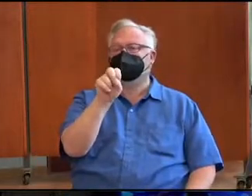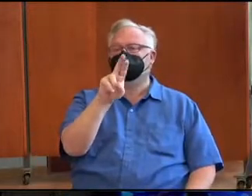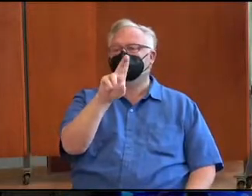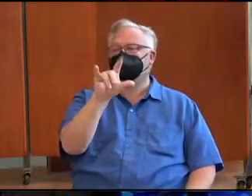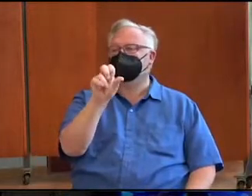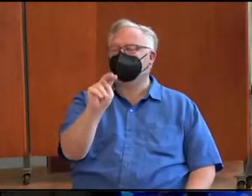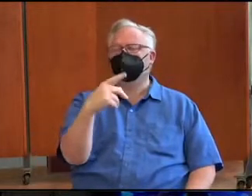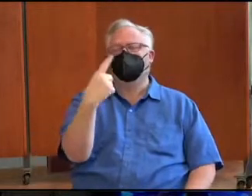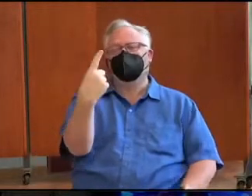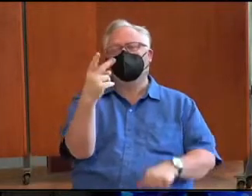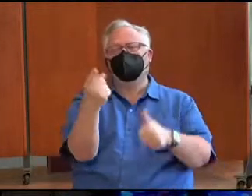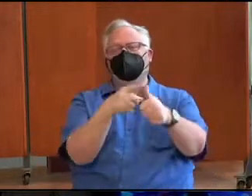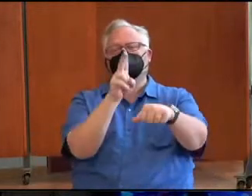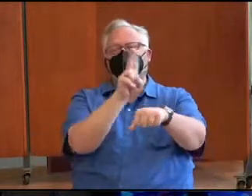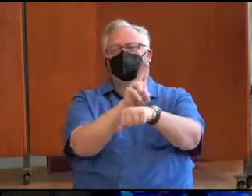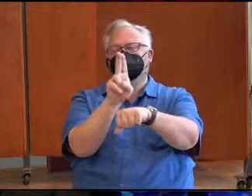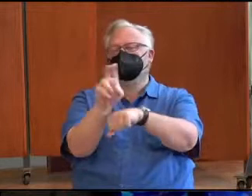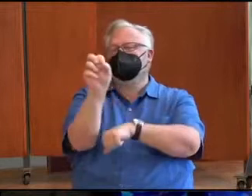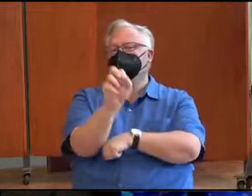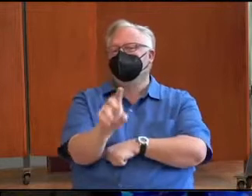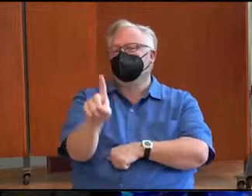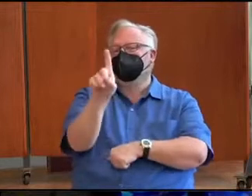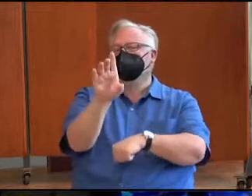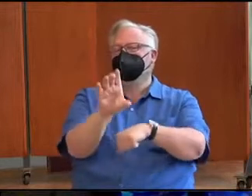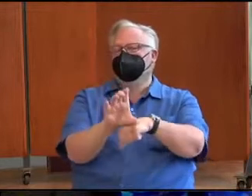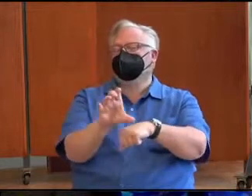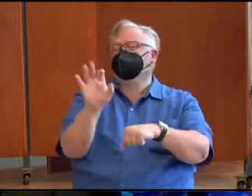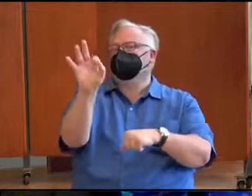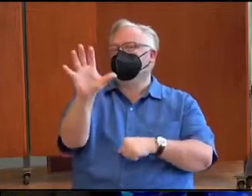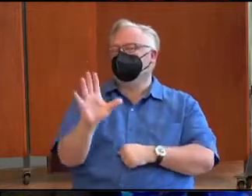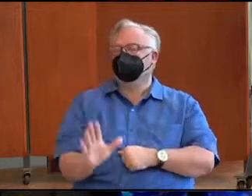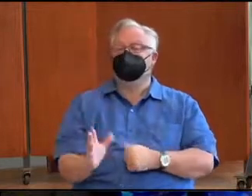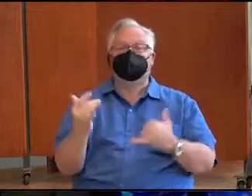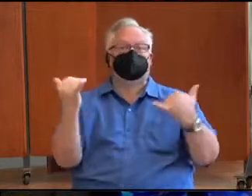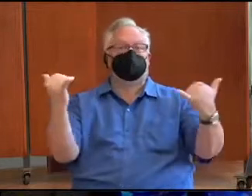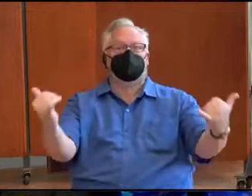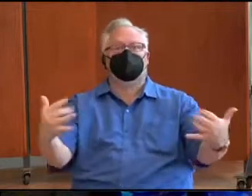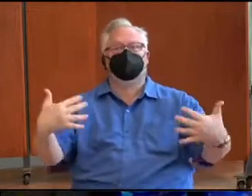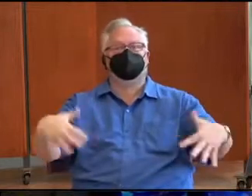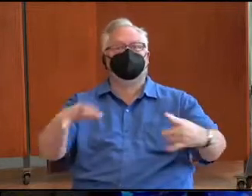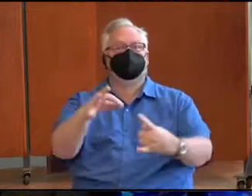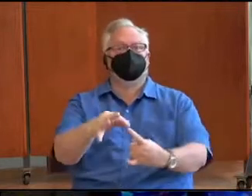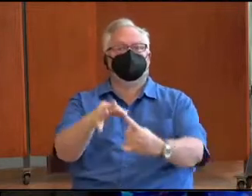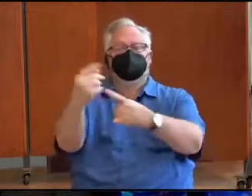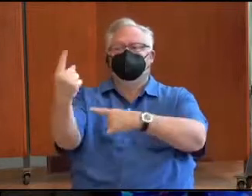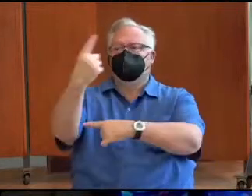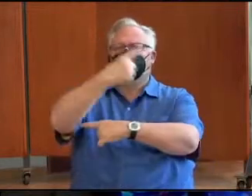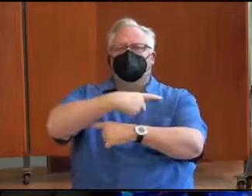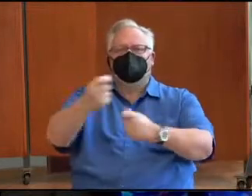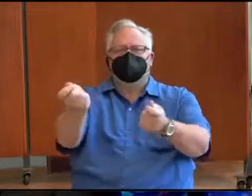Diego. This is a very special day for us. We have a number of